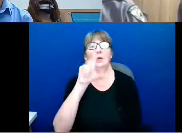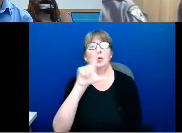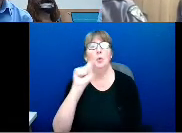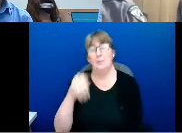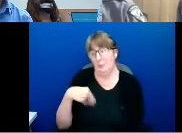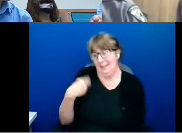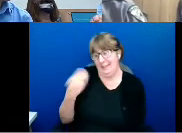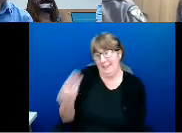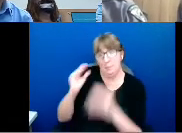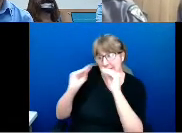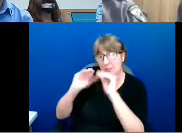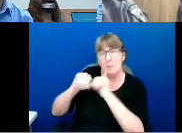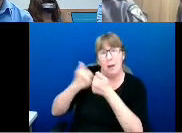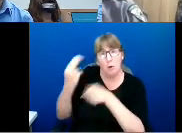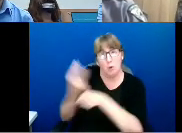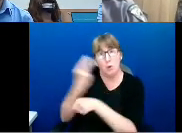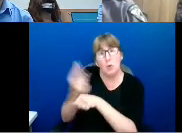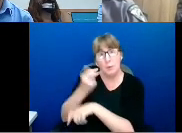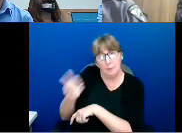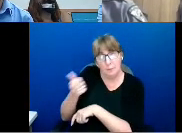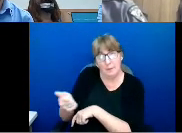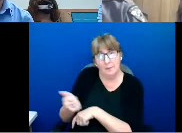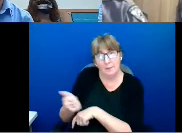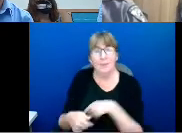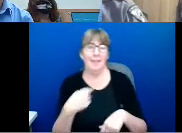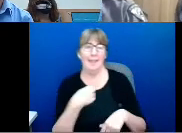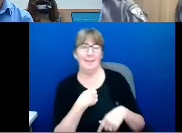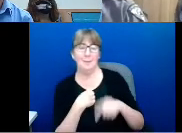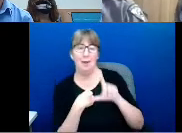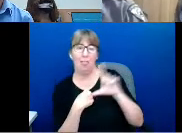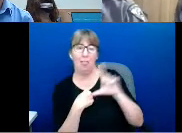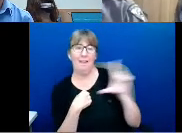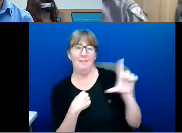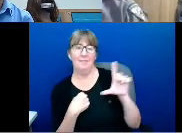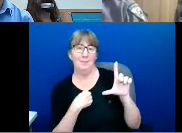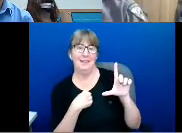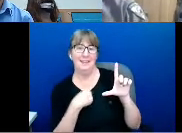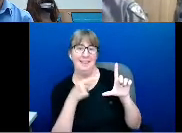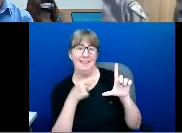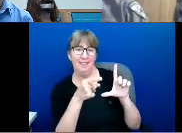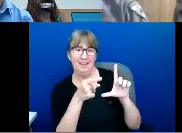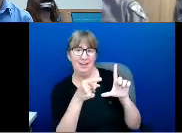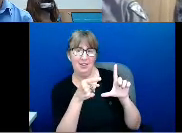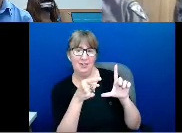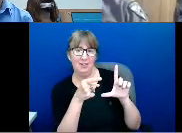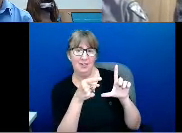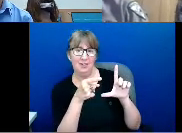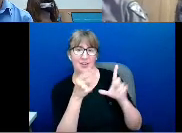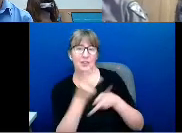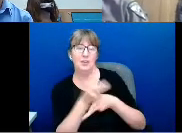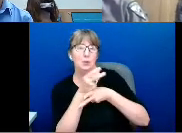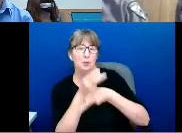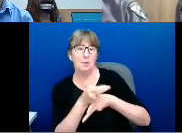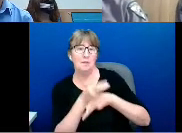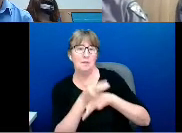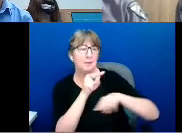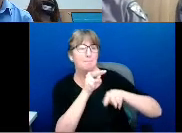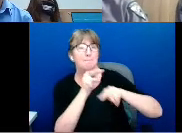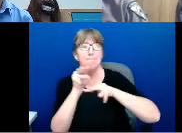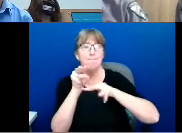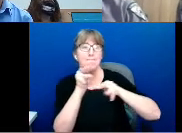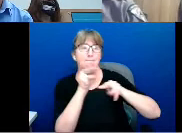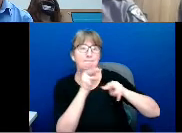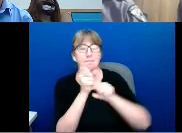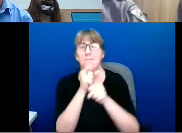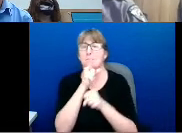them. And that's me on the left there, closely supervising, making sure they're